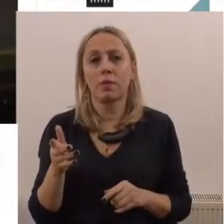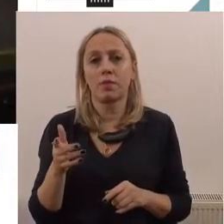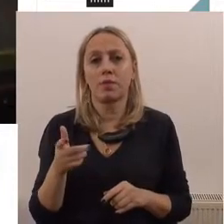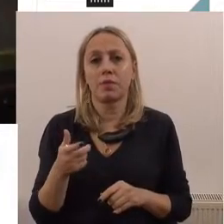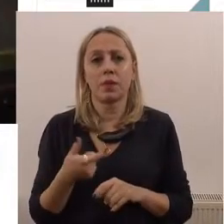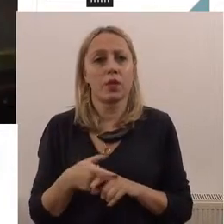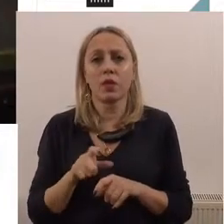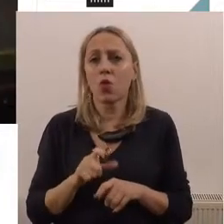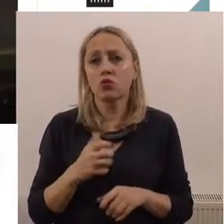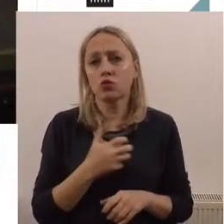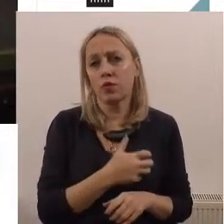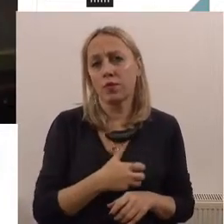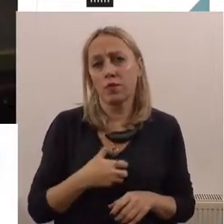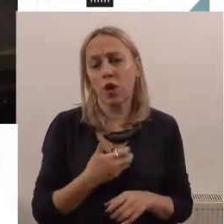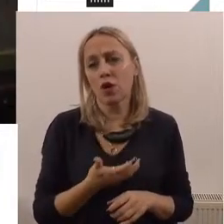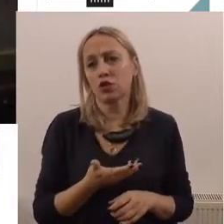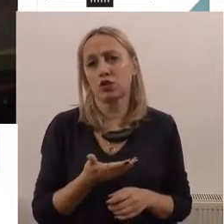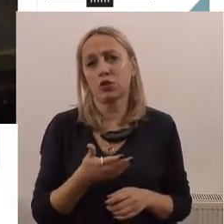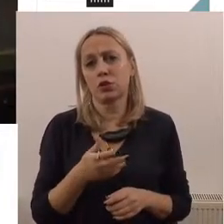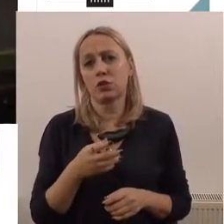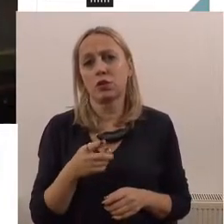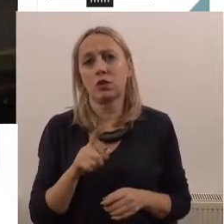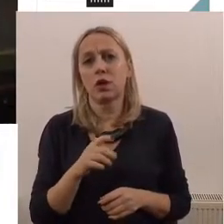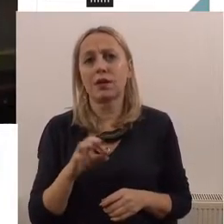are part of our life.